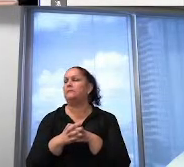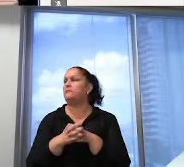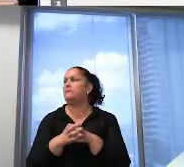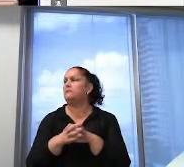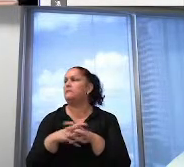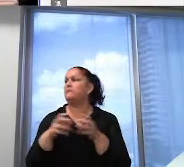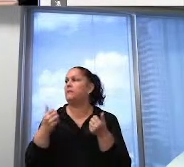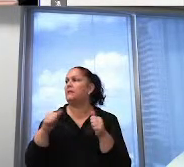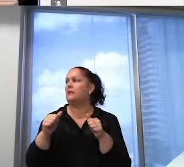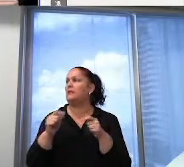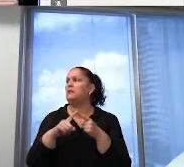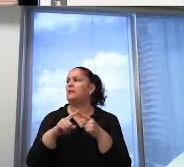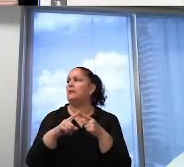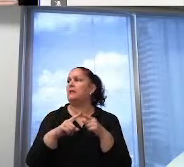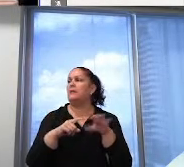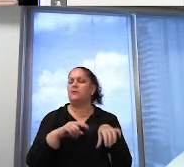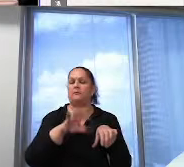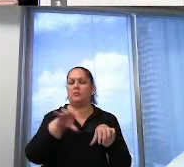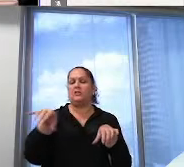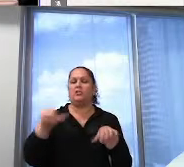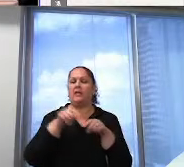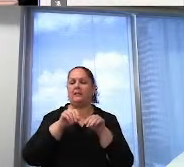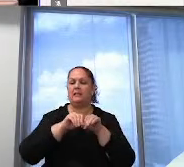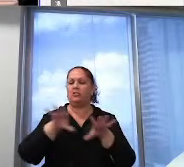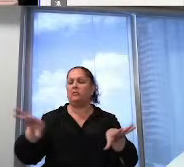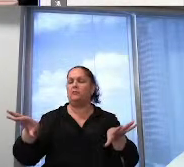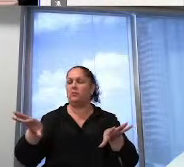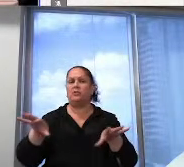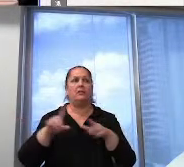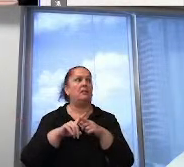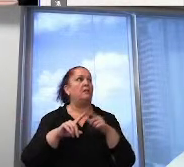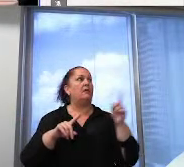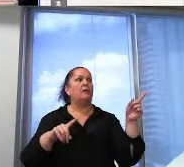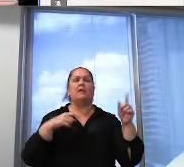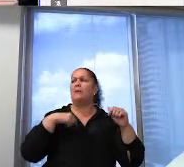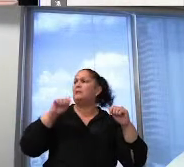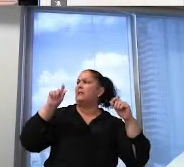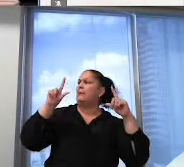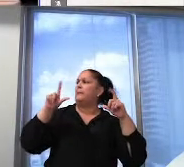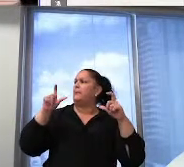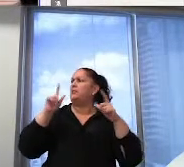We will try to get through substation and distribution this afternoon. Okay, everybody?